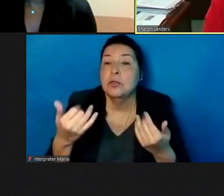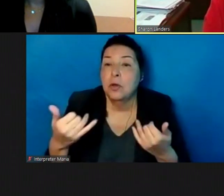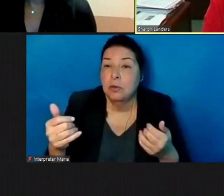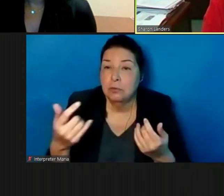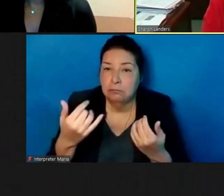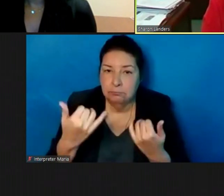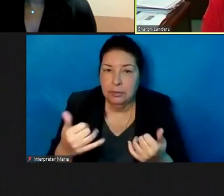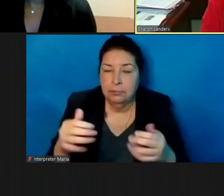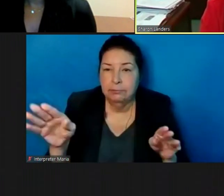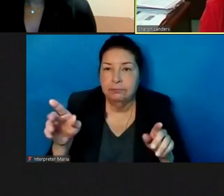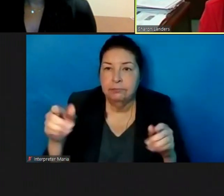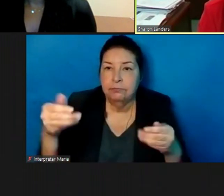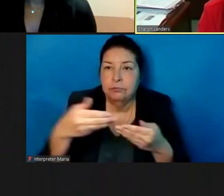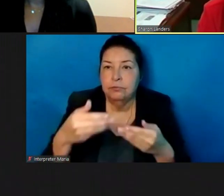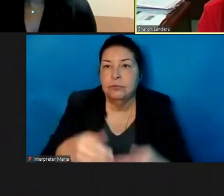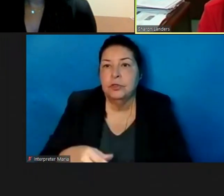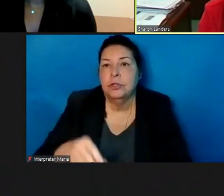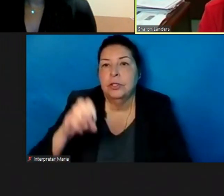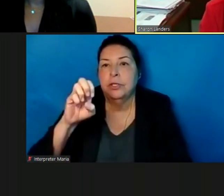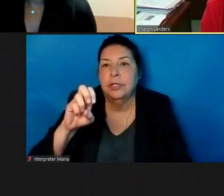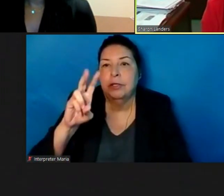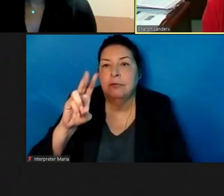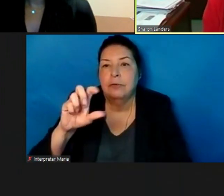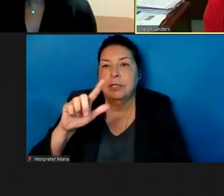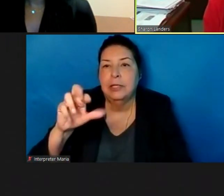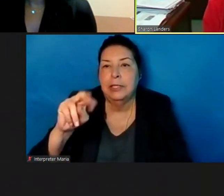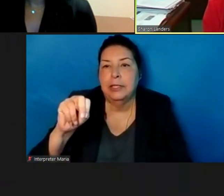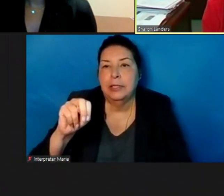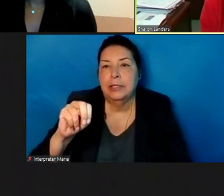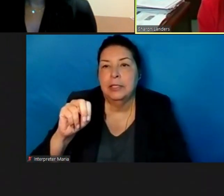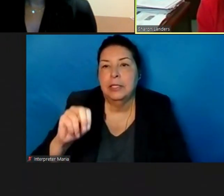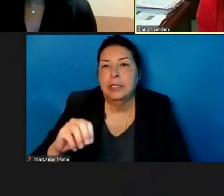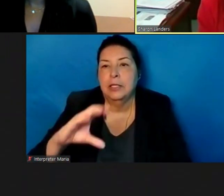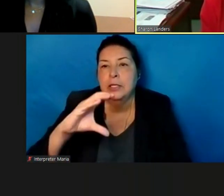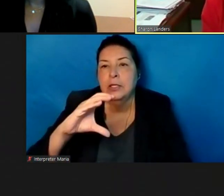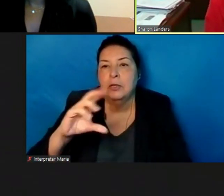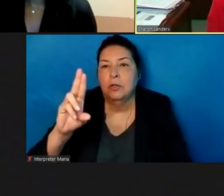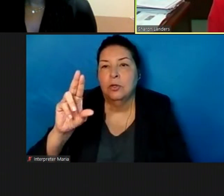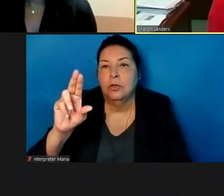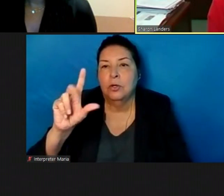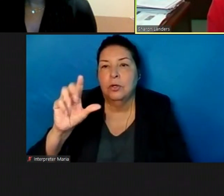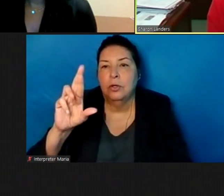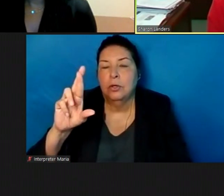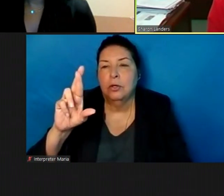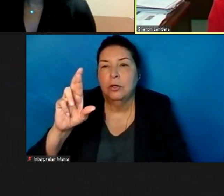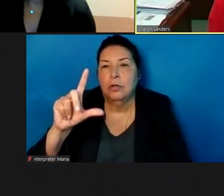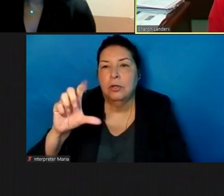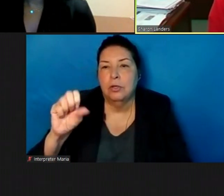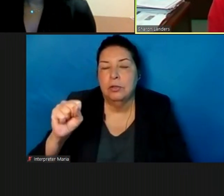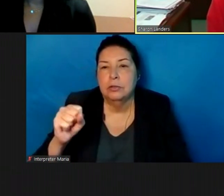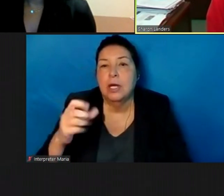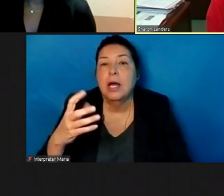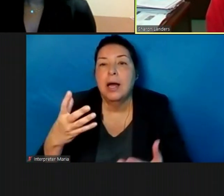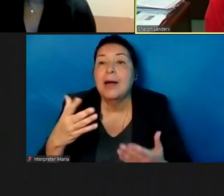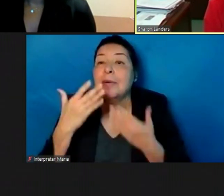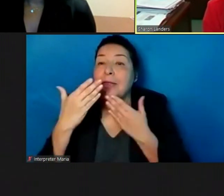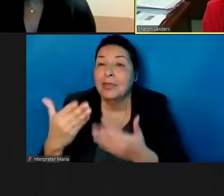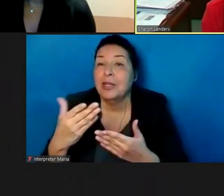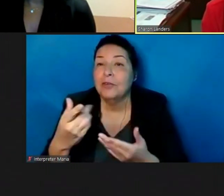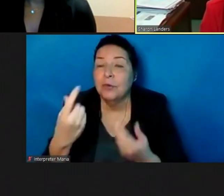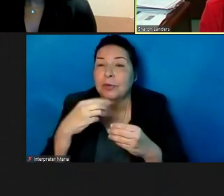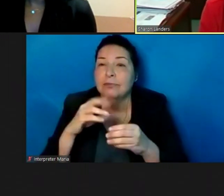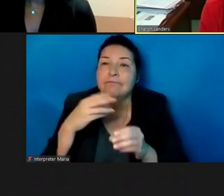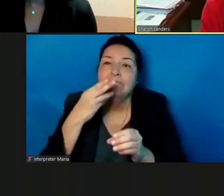introducing Dr. Evelyn Curls, who is here. I really want to thank you also for participating in this. Thank you so